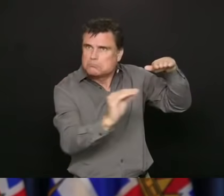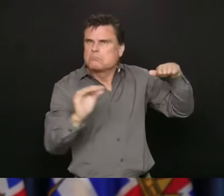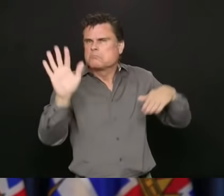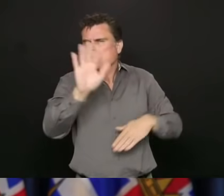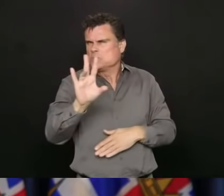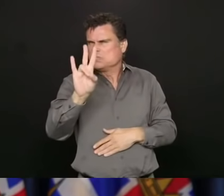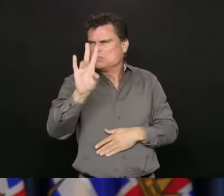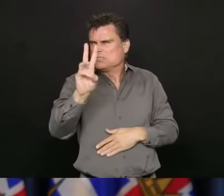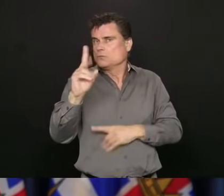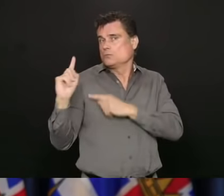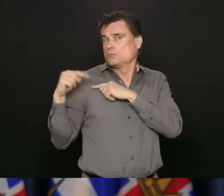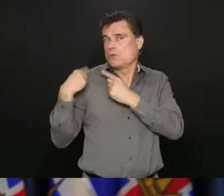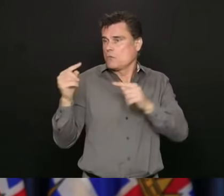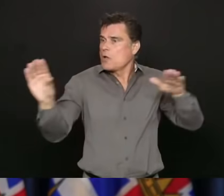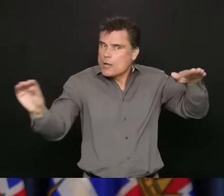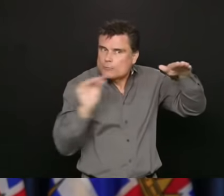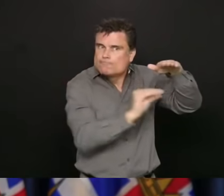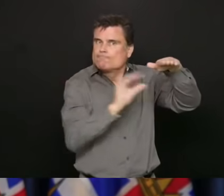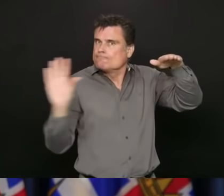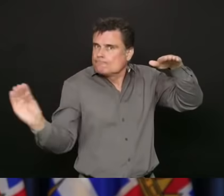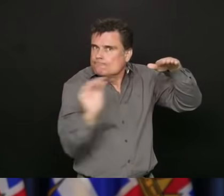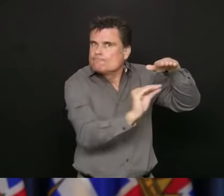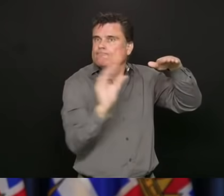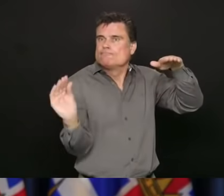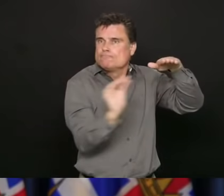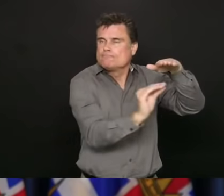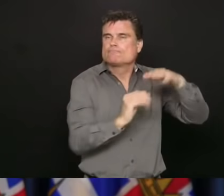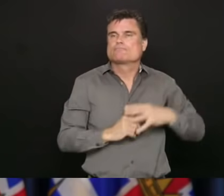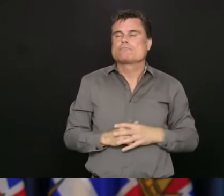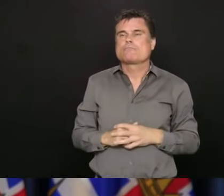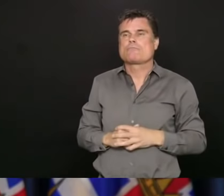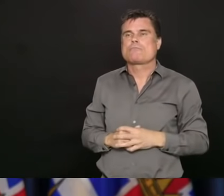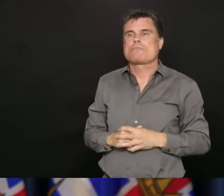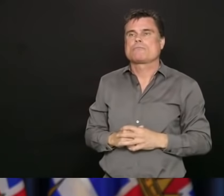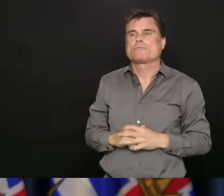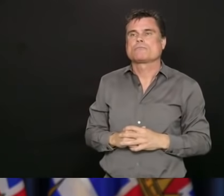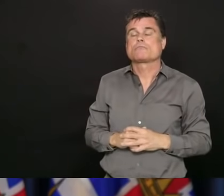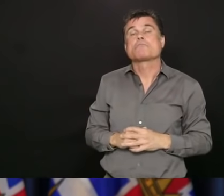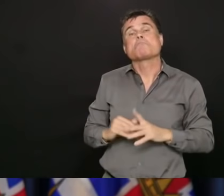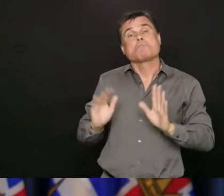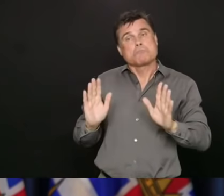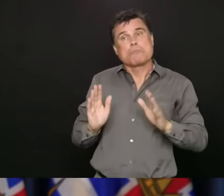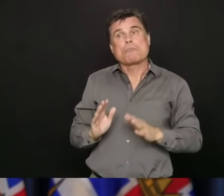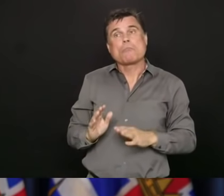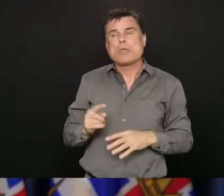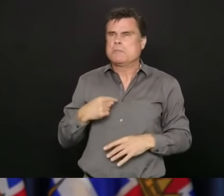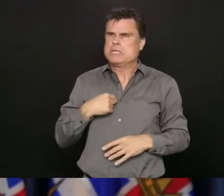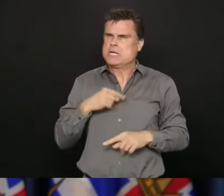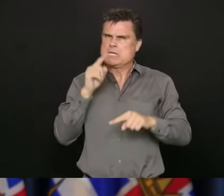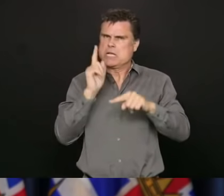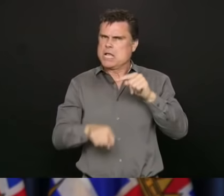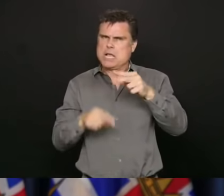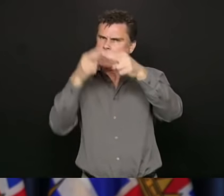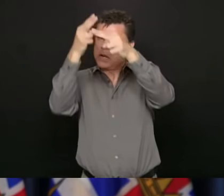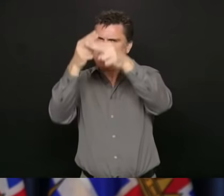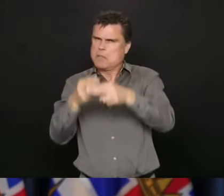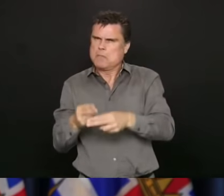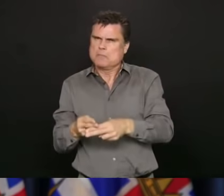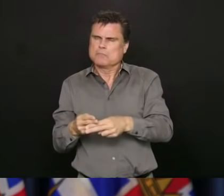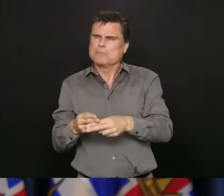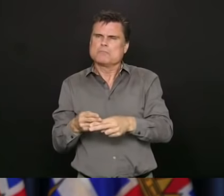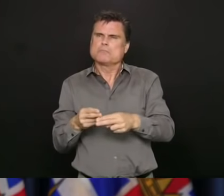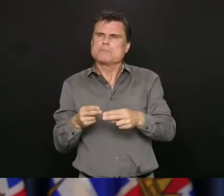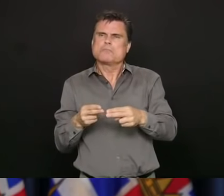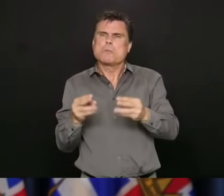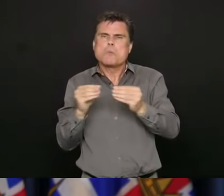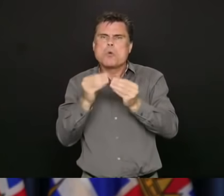any other questions that required supports that the province could provide. And the objective, of course, was to ensure that